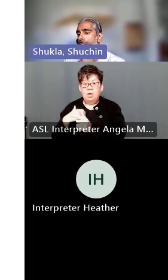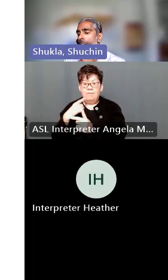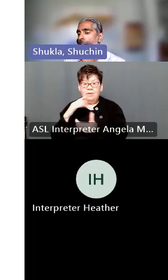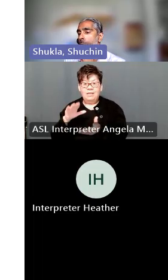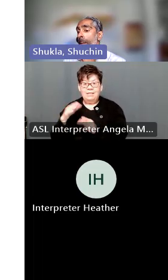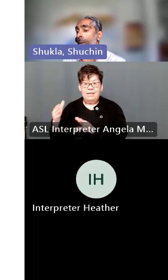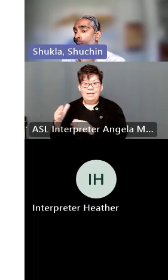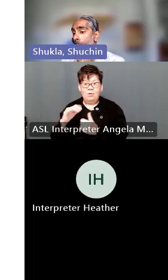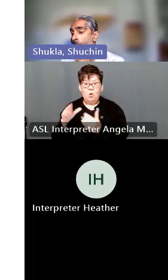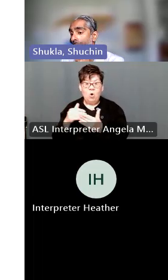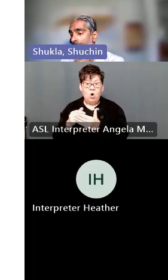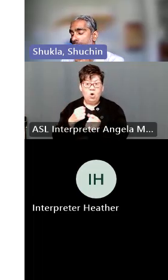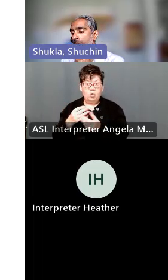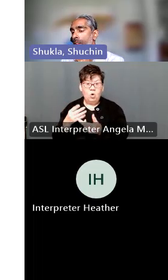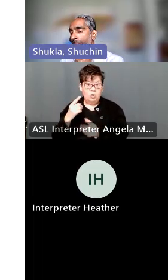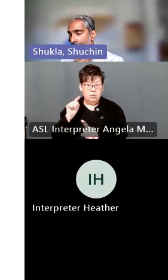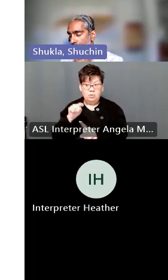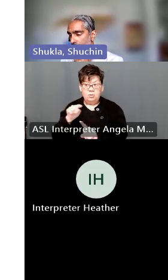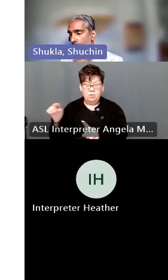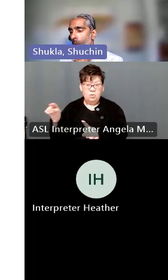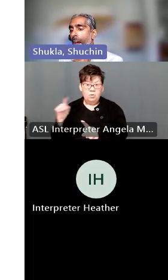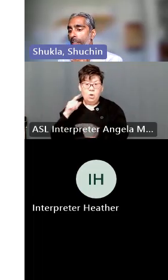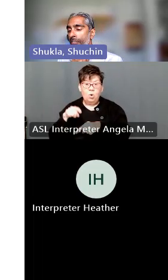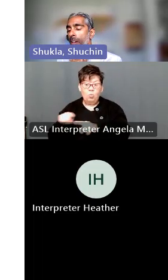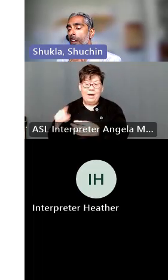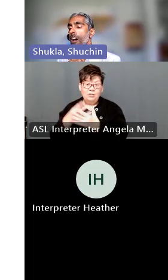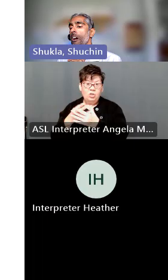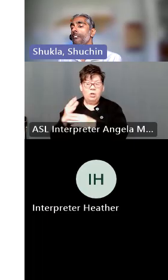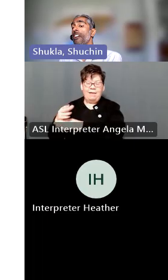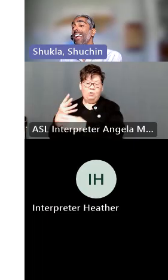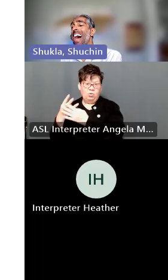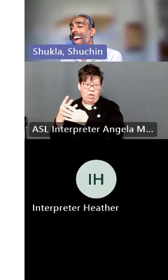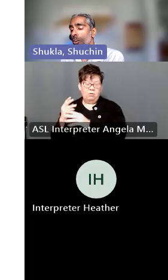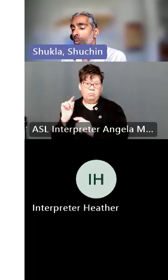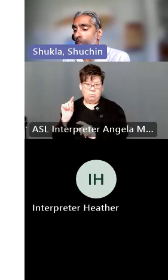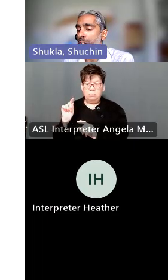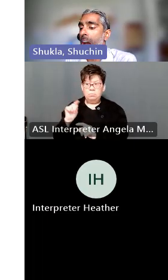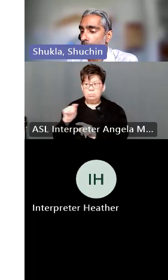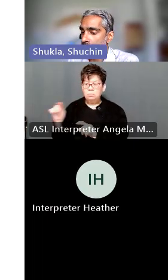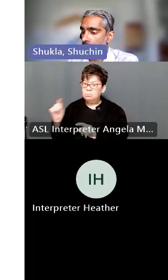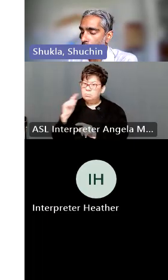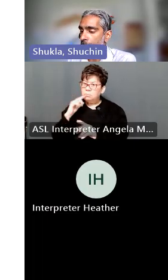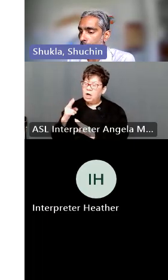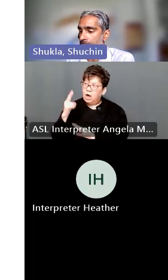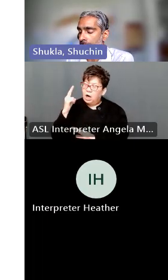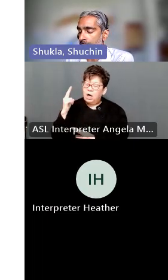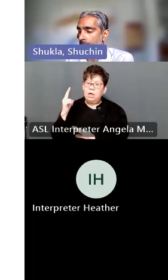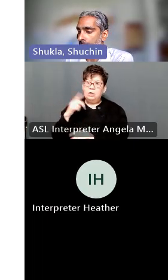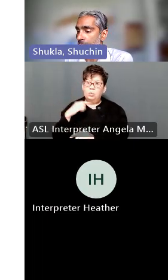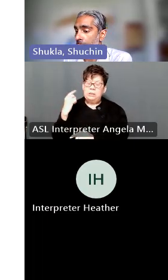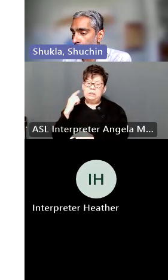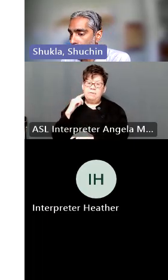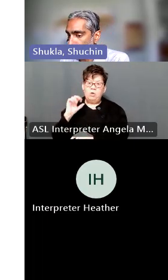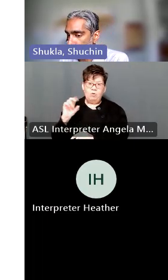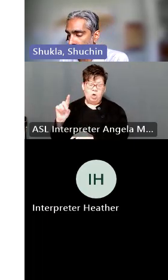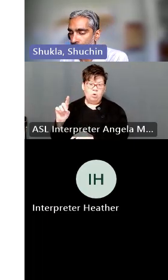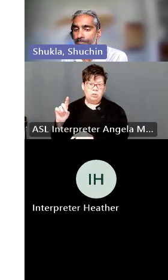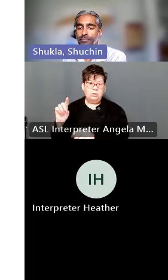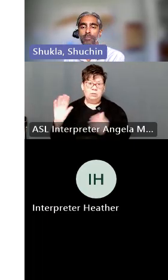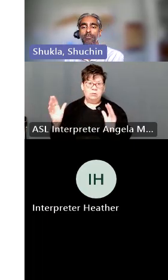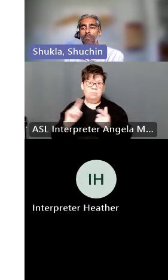all-cause death for people while in jail and after jail who have a much higher risk of overdose death than the